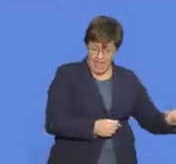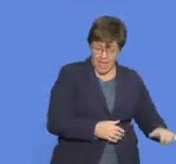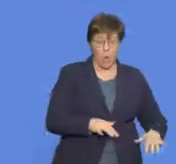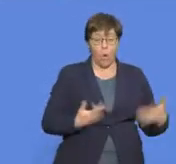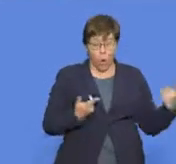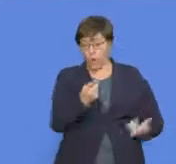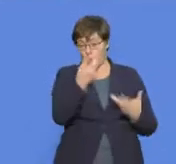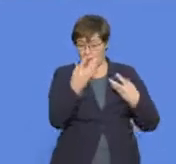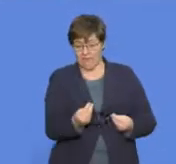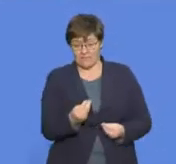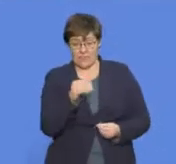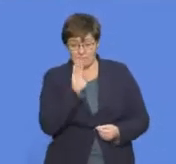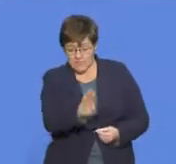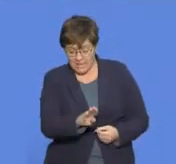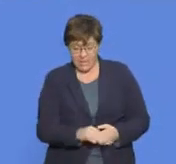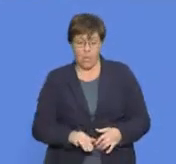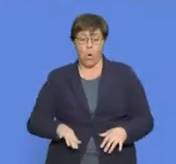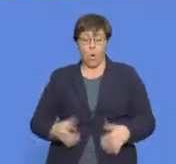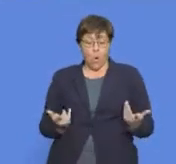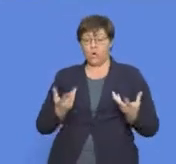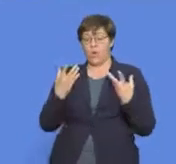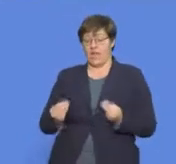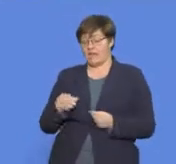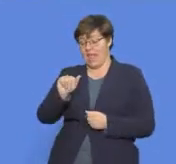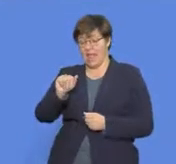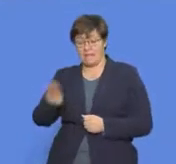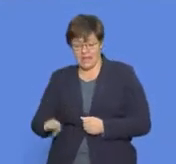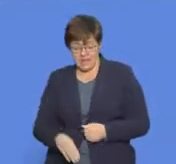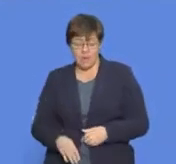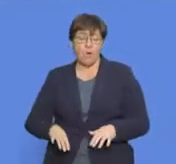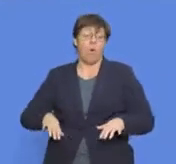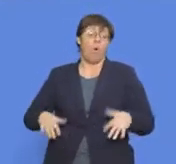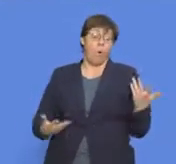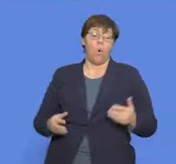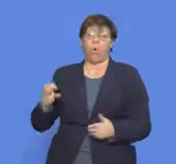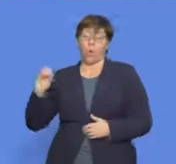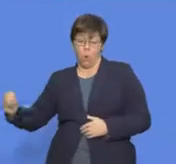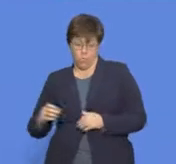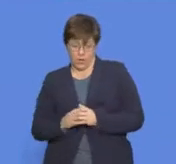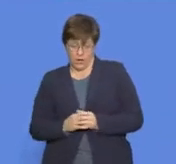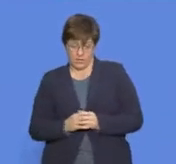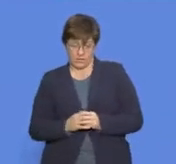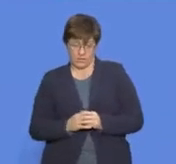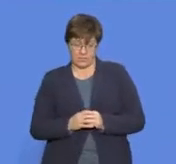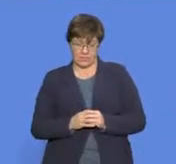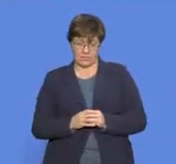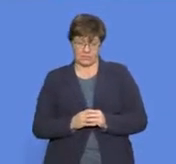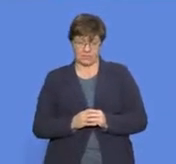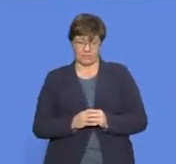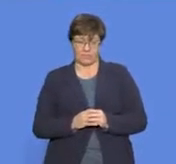group A, or you have blood group B, or you have blood group AB, or you have blood group